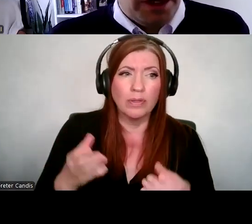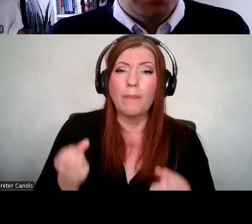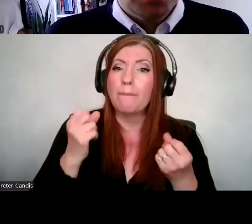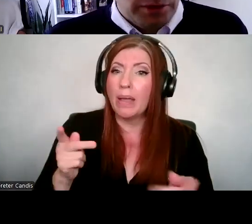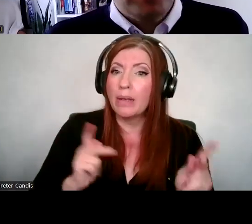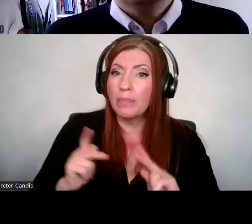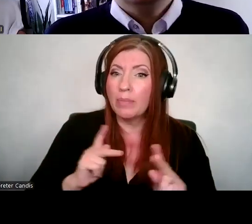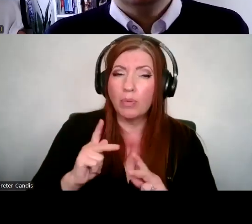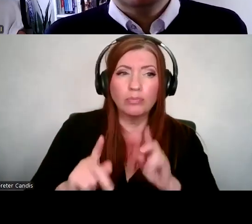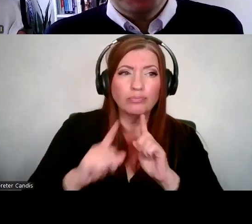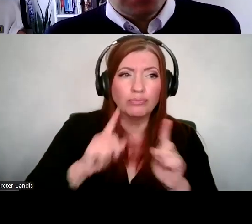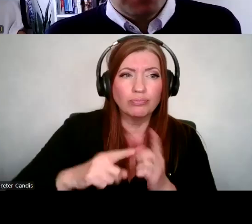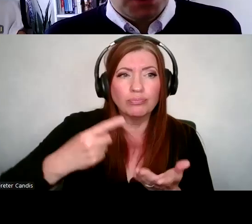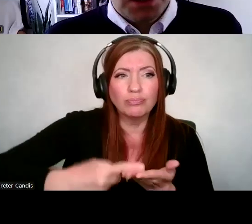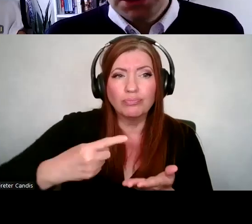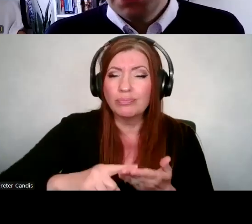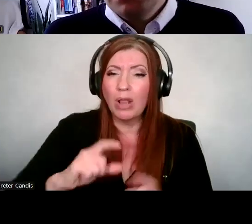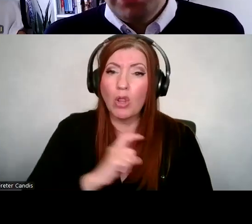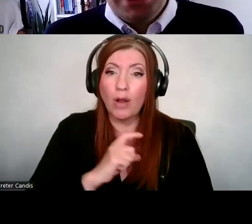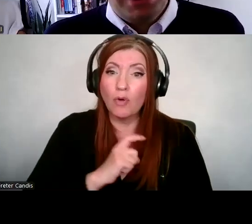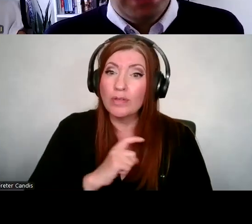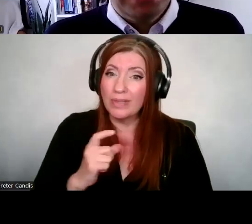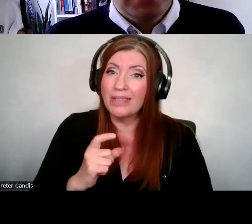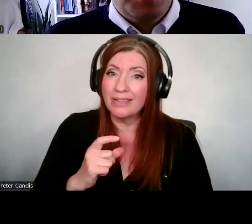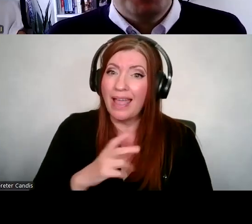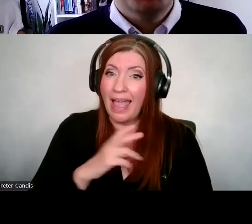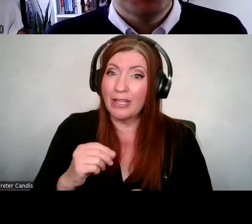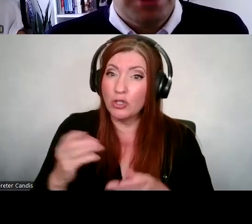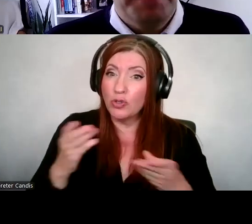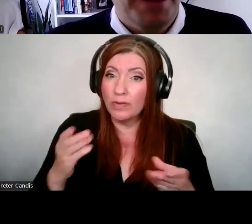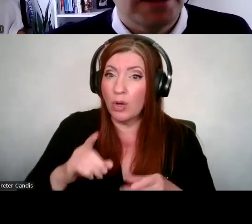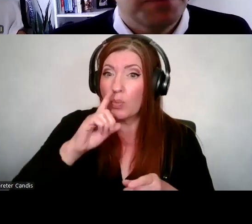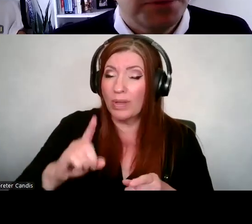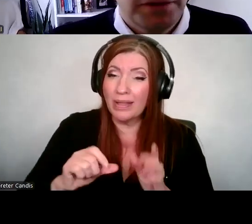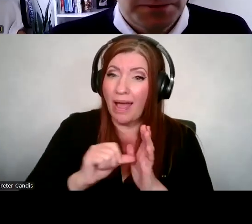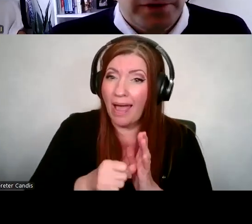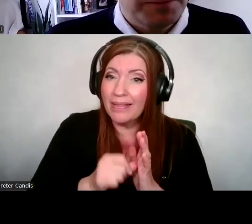to, providers, law enforcement partners, and service users really highlighted the positive